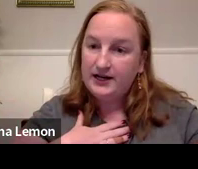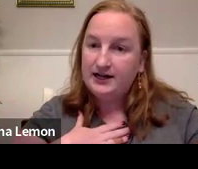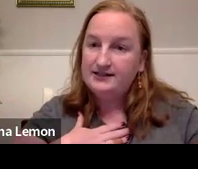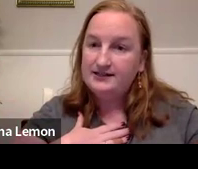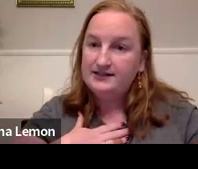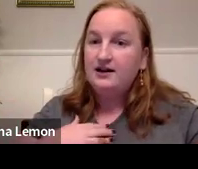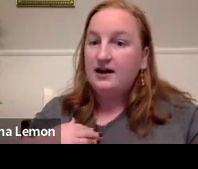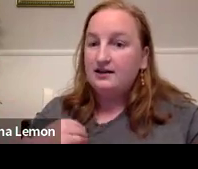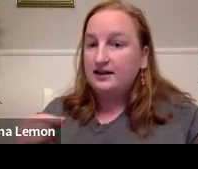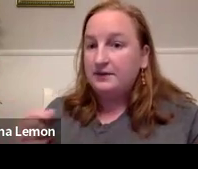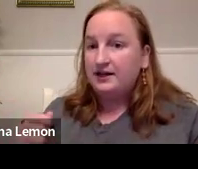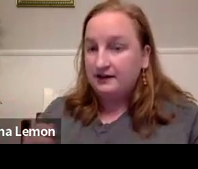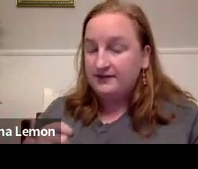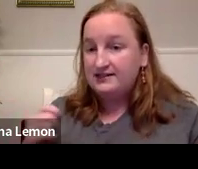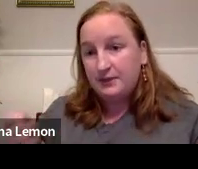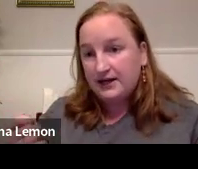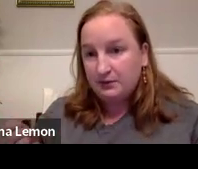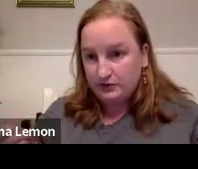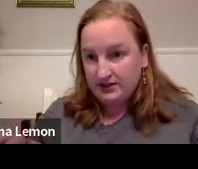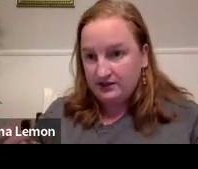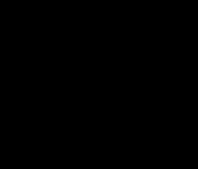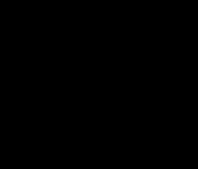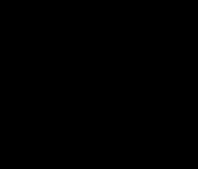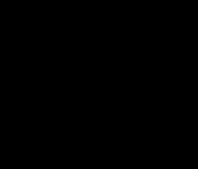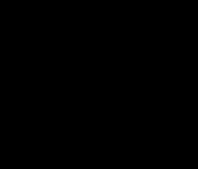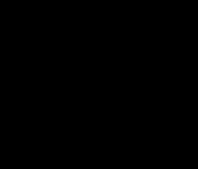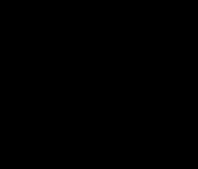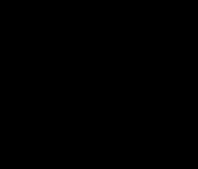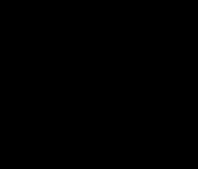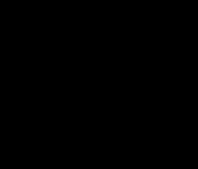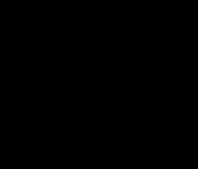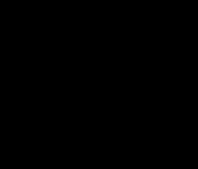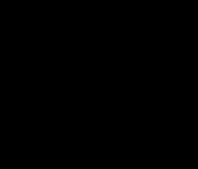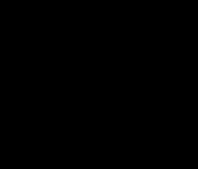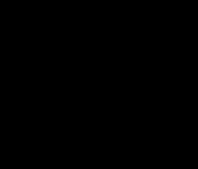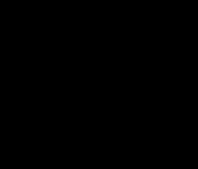to recognize a little bit of the spike protein on COVID.